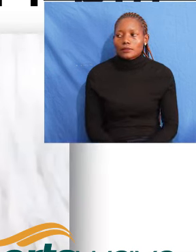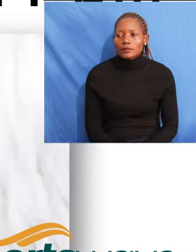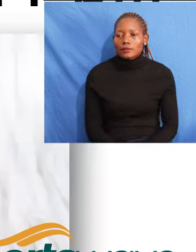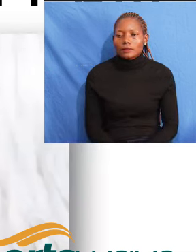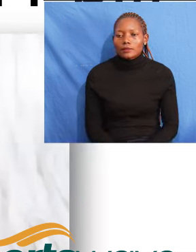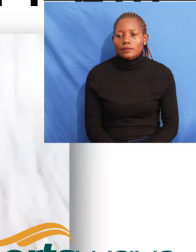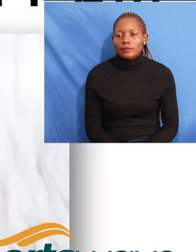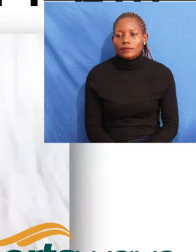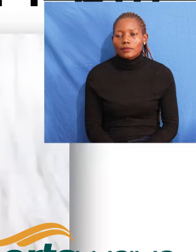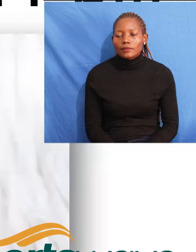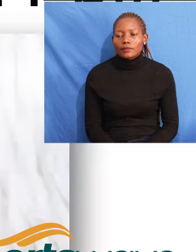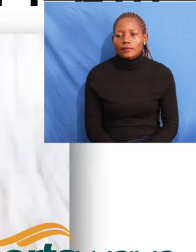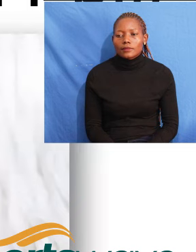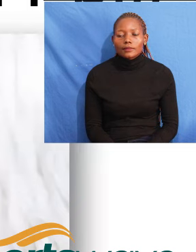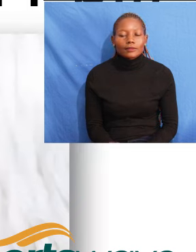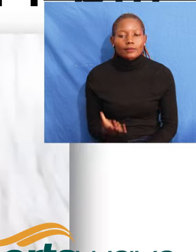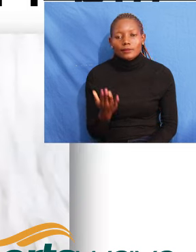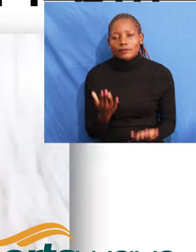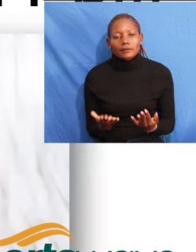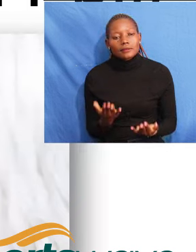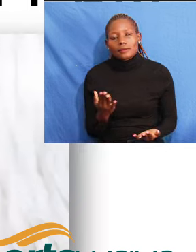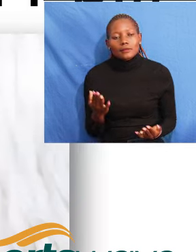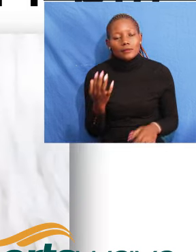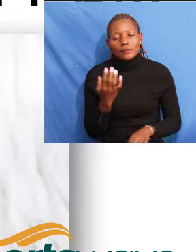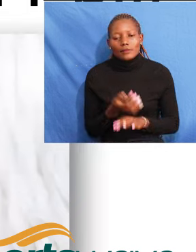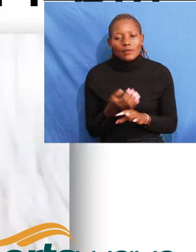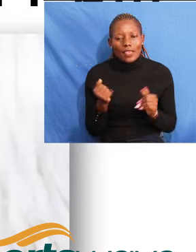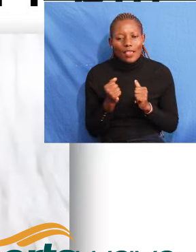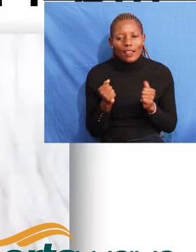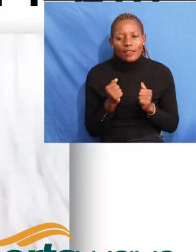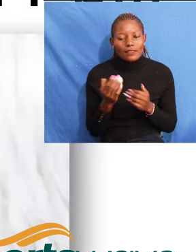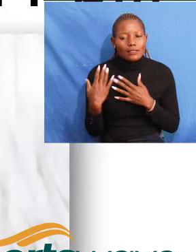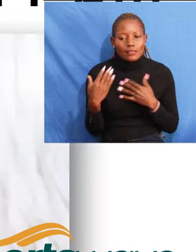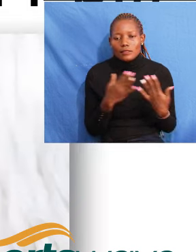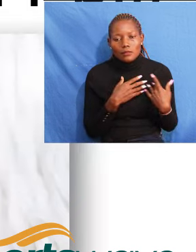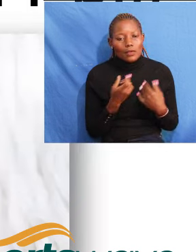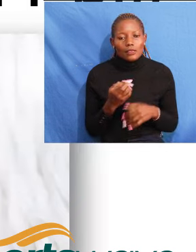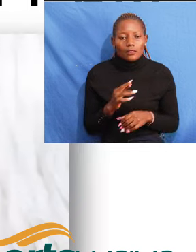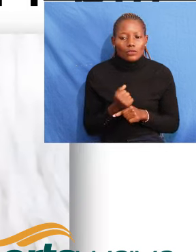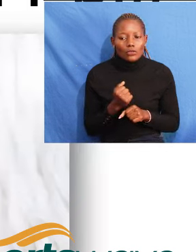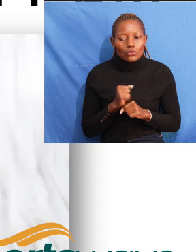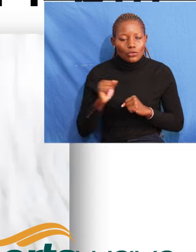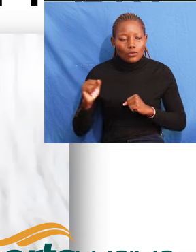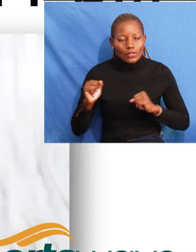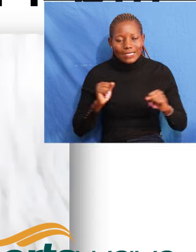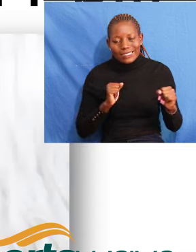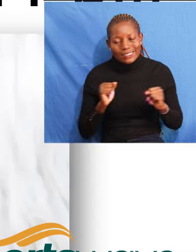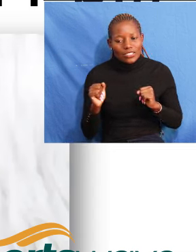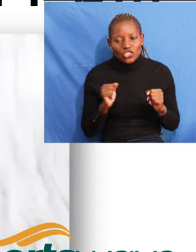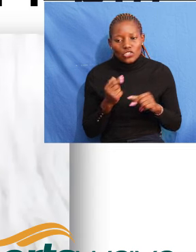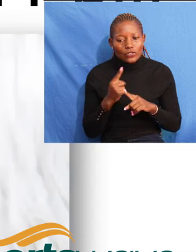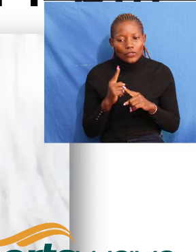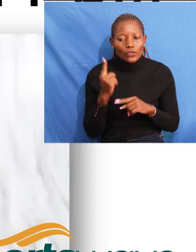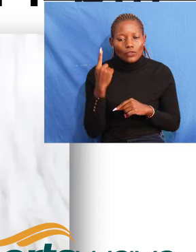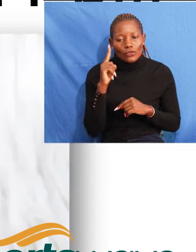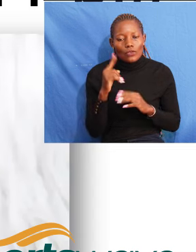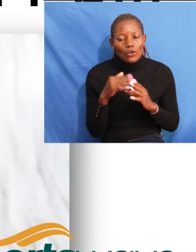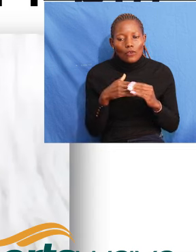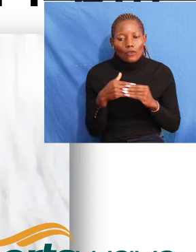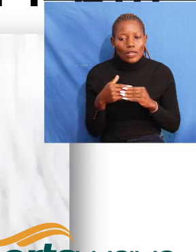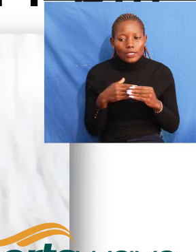So I may take ice bath, and I may do some stretching for my flexibility.